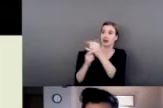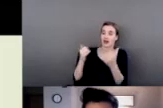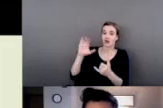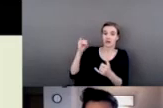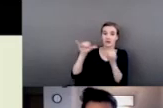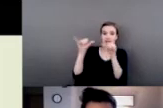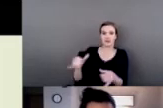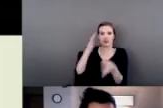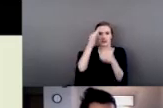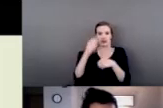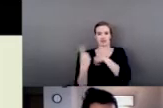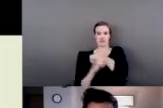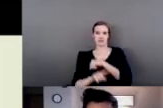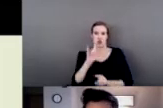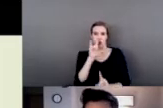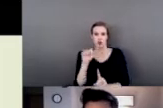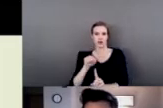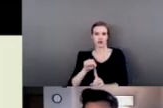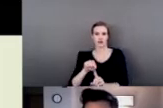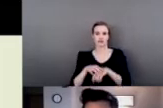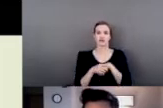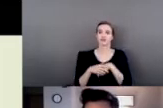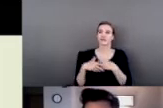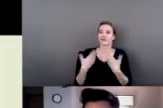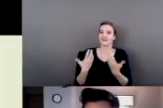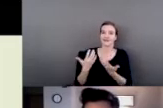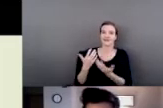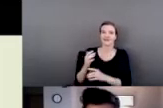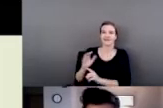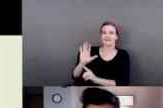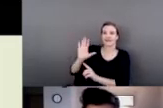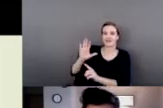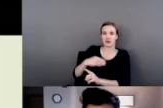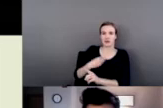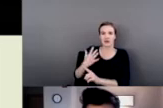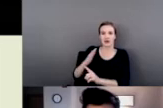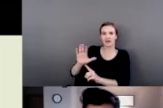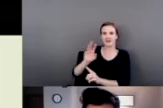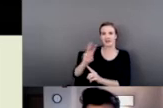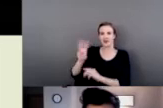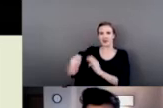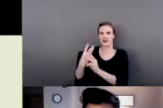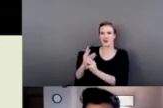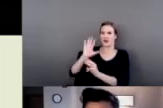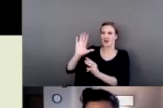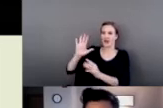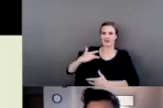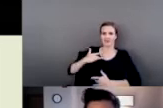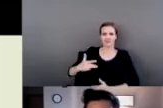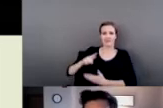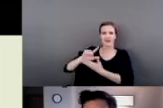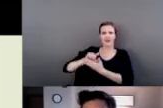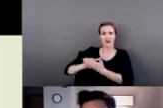decision. So the ways of the Western world are just not compatible with